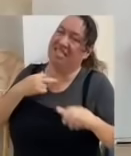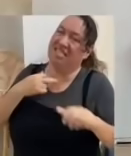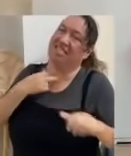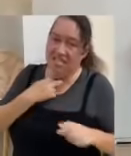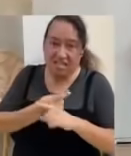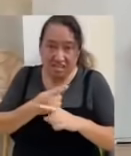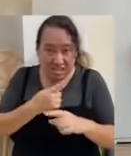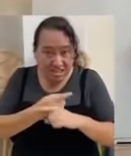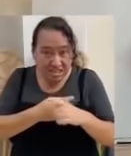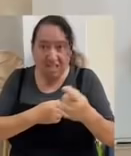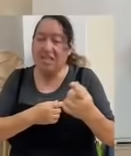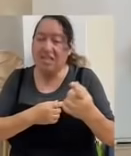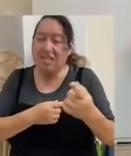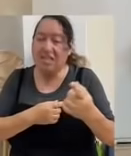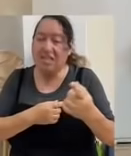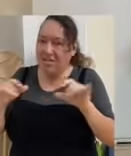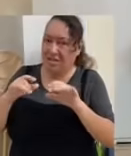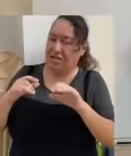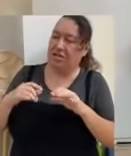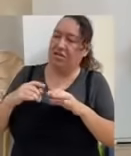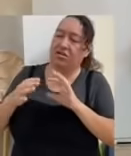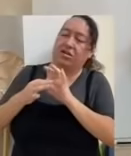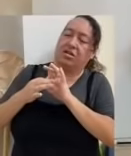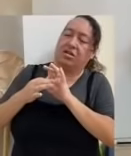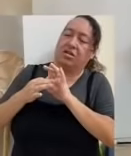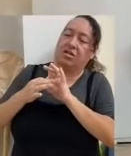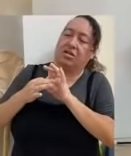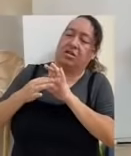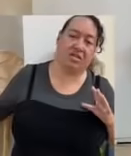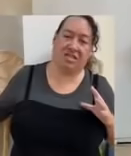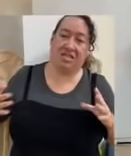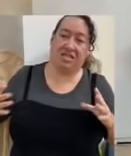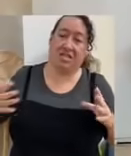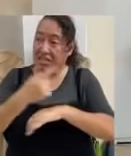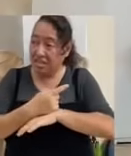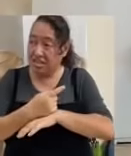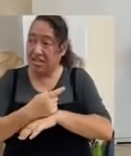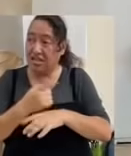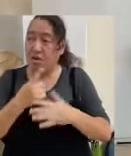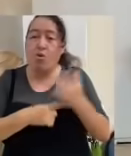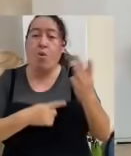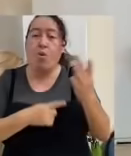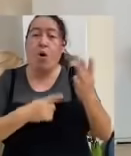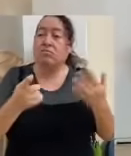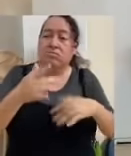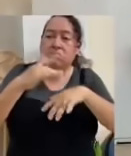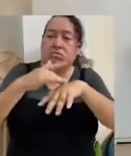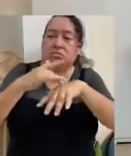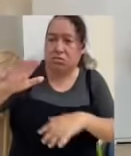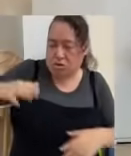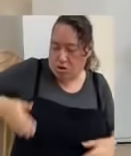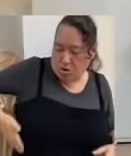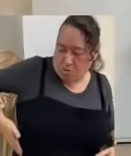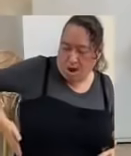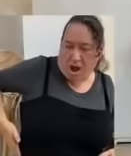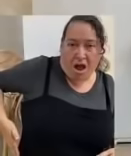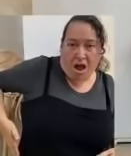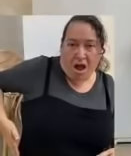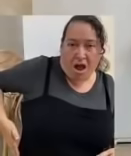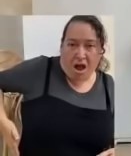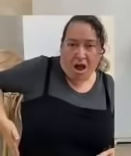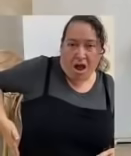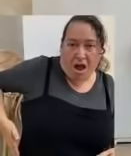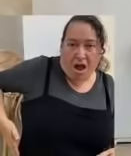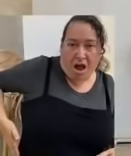penetrate ourselves. I know that today we're touching your pocket. And this is not to give money